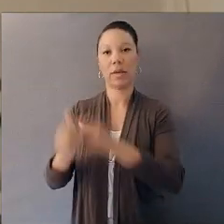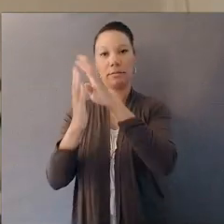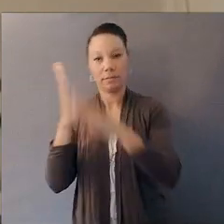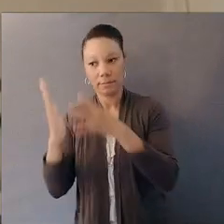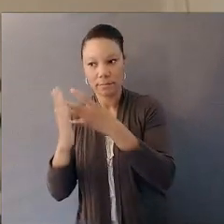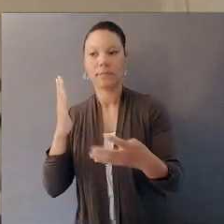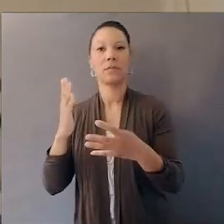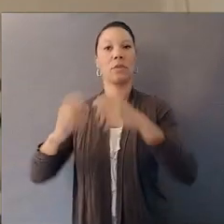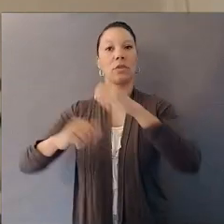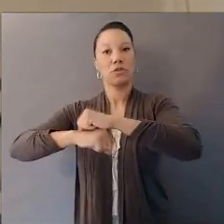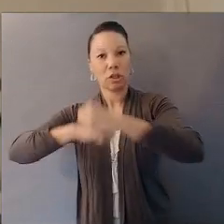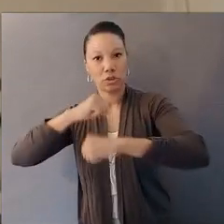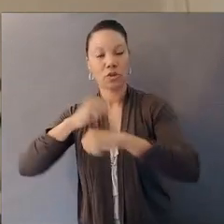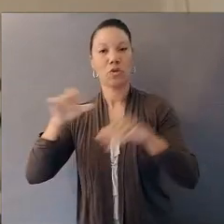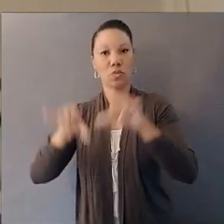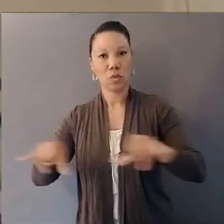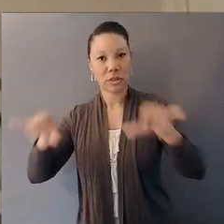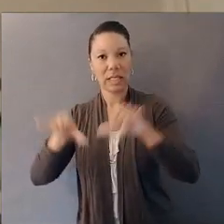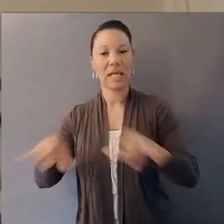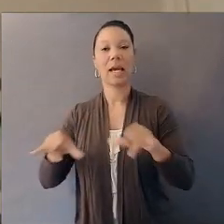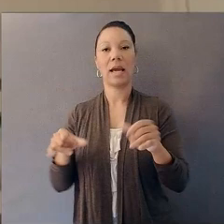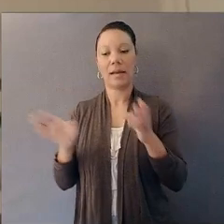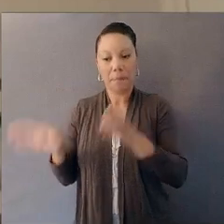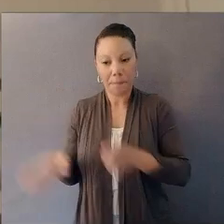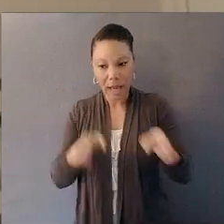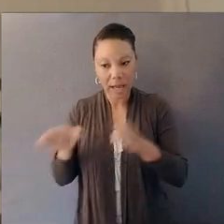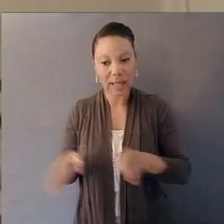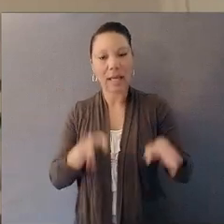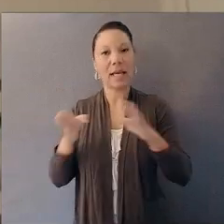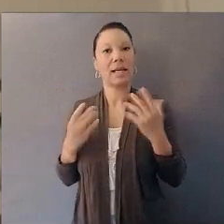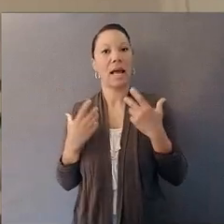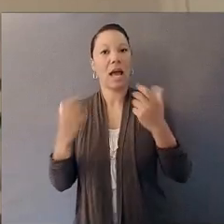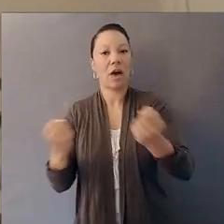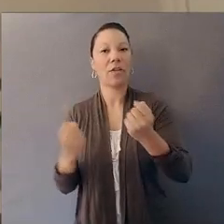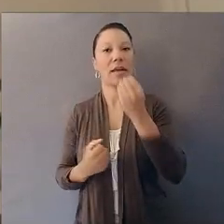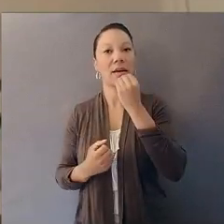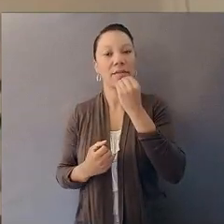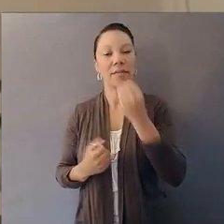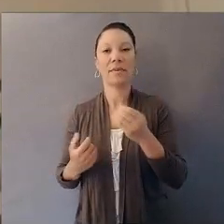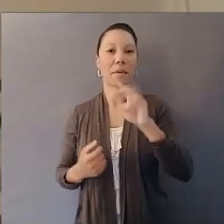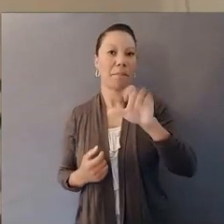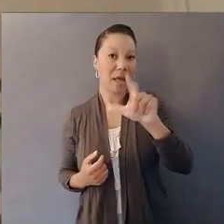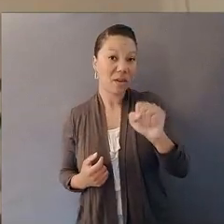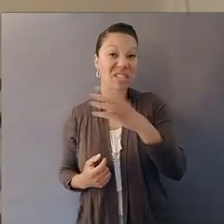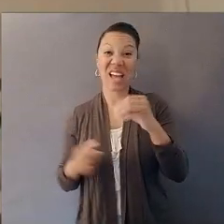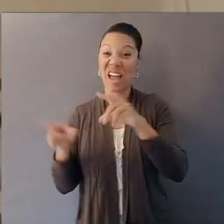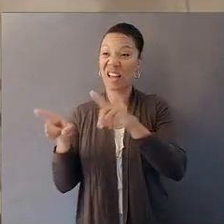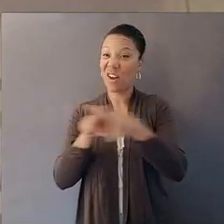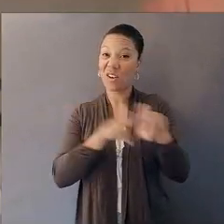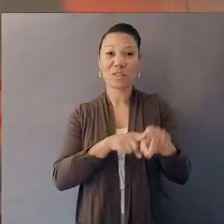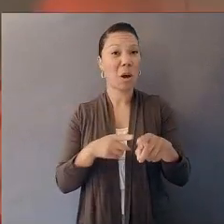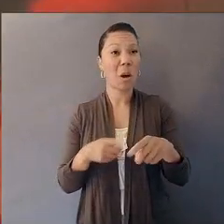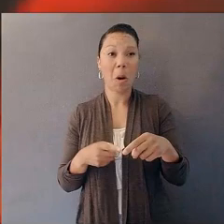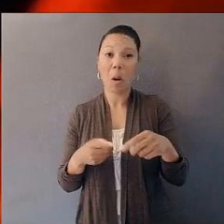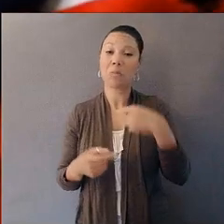out a nutritious game plan for your time at home, and even pull the kids into cooking, teaching them how to